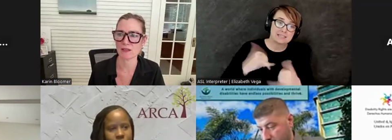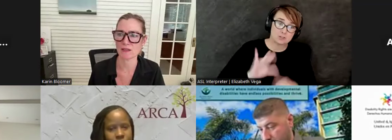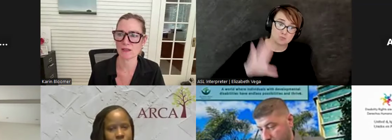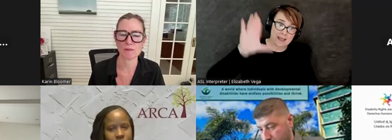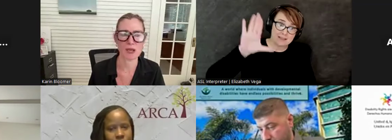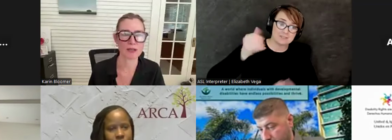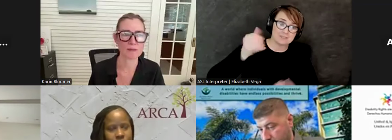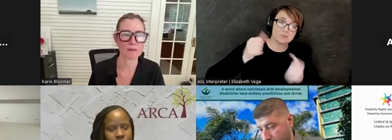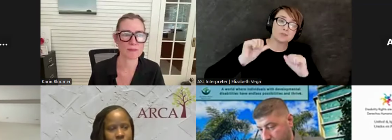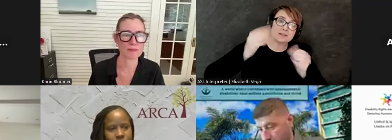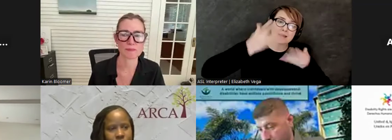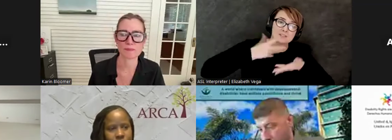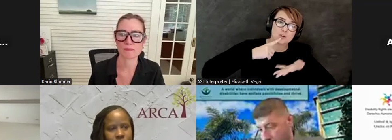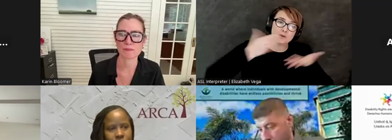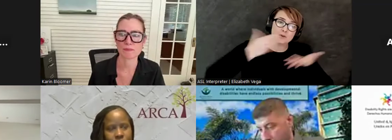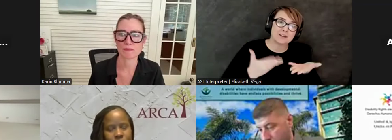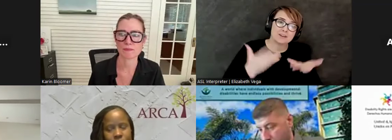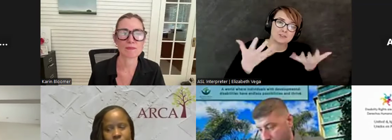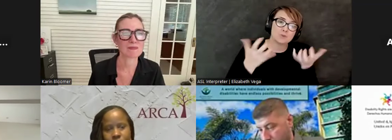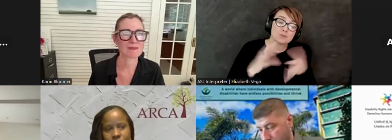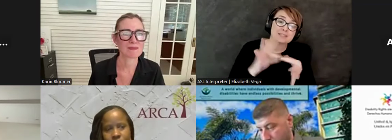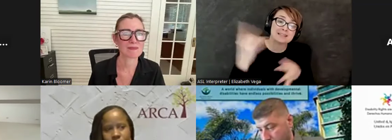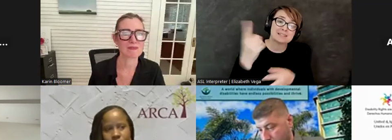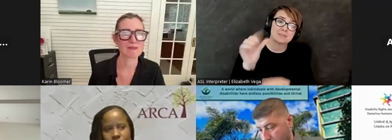Anthony Marin?